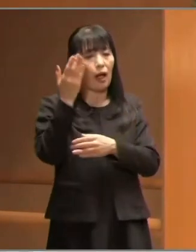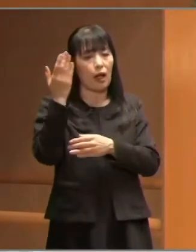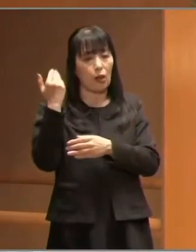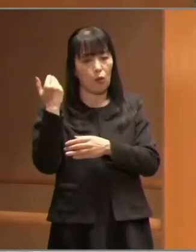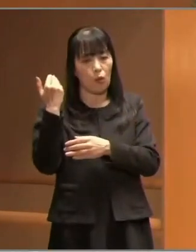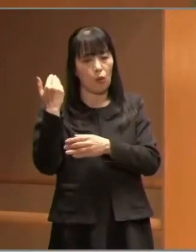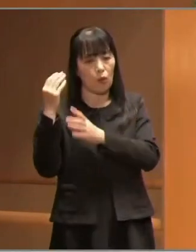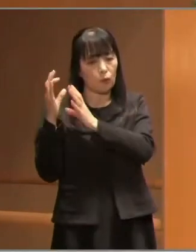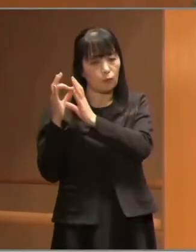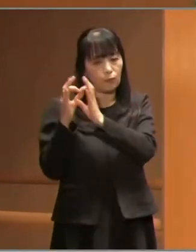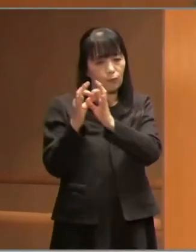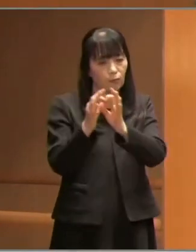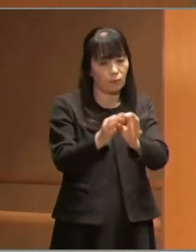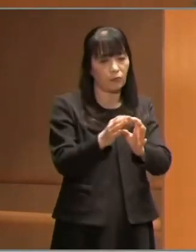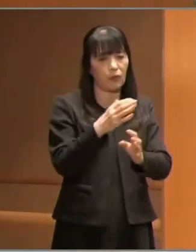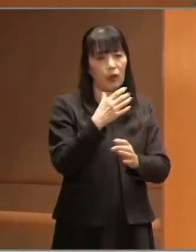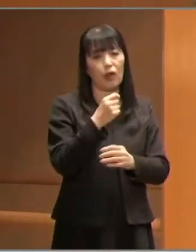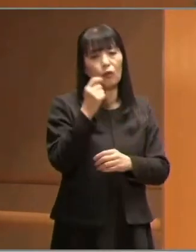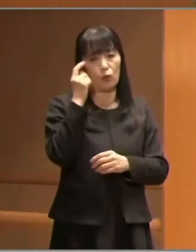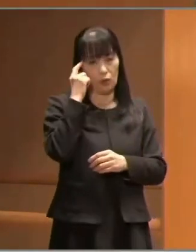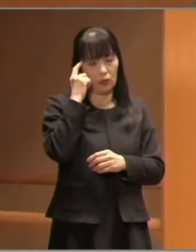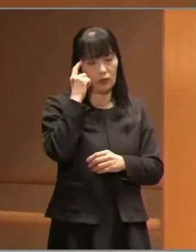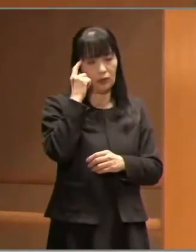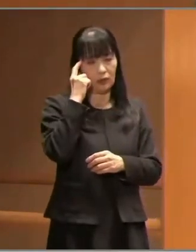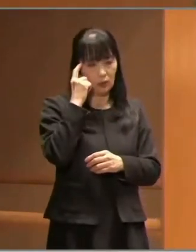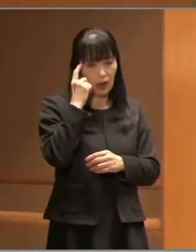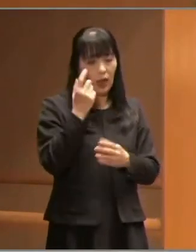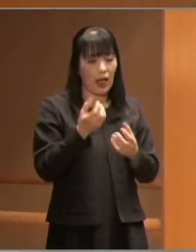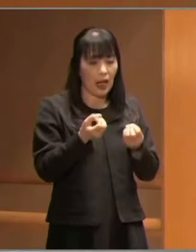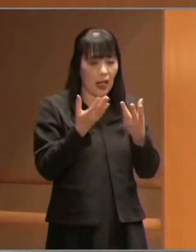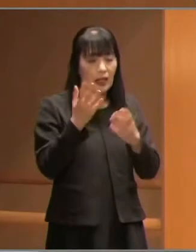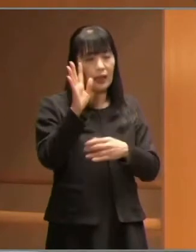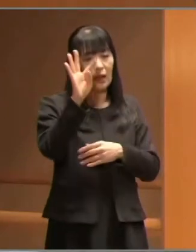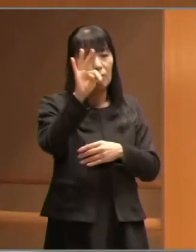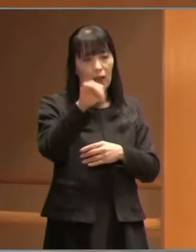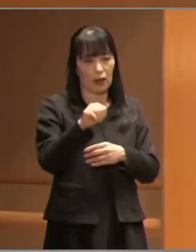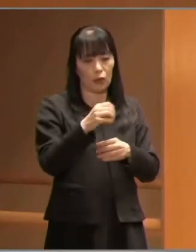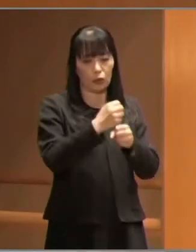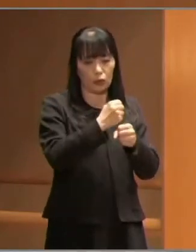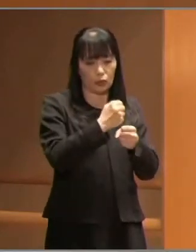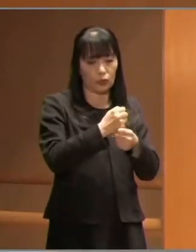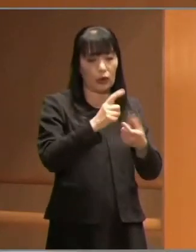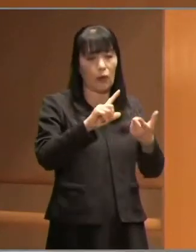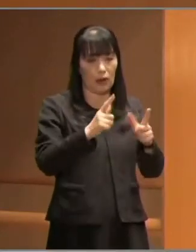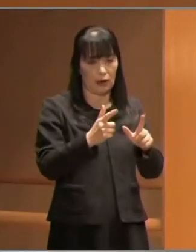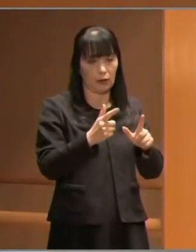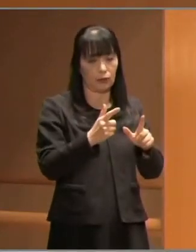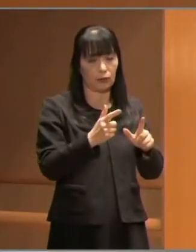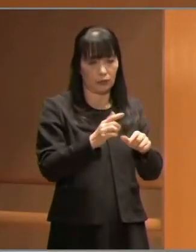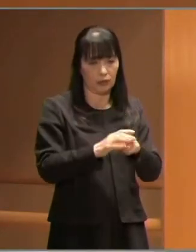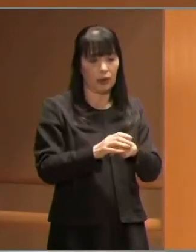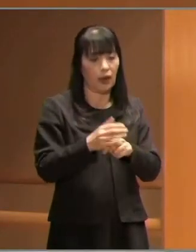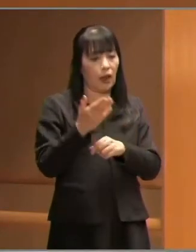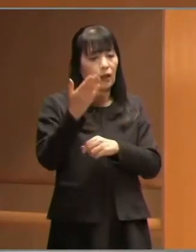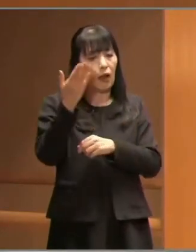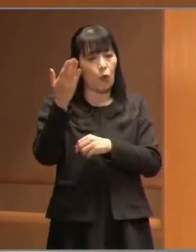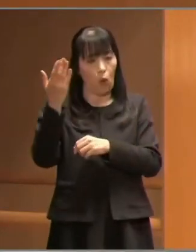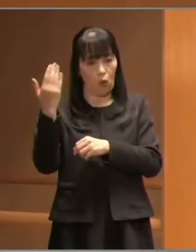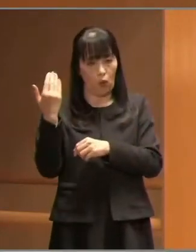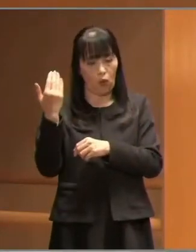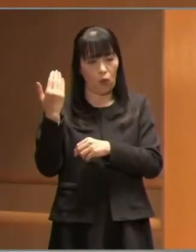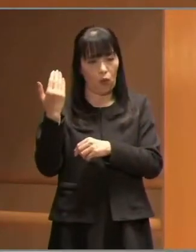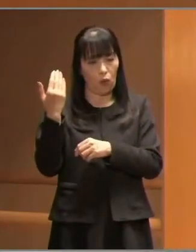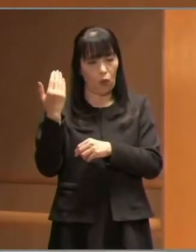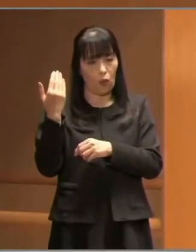I myself want to bring past to the future. I'm not thinking about creating the